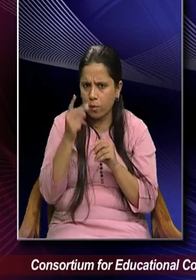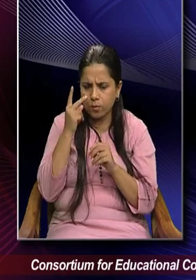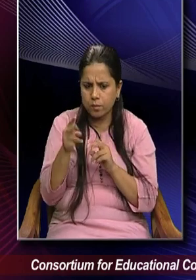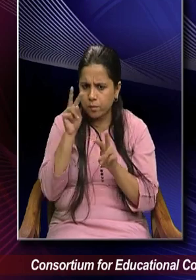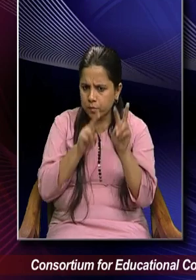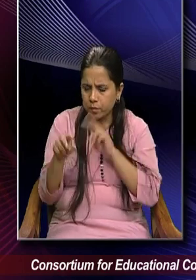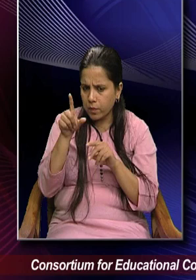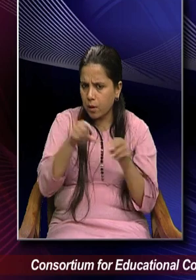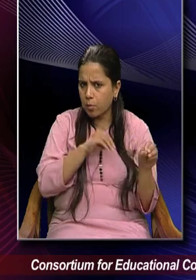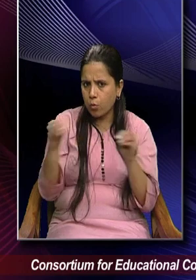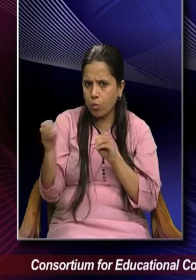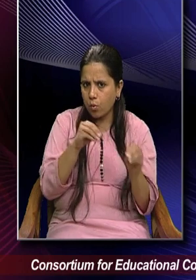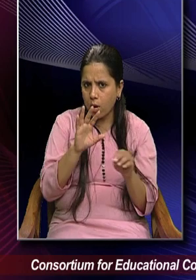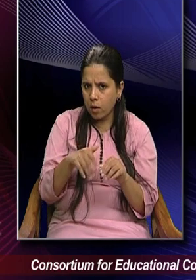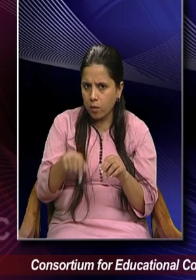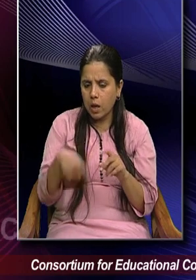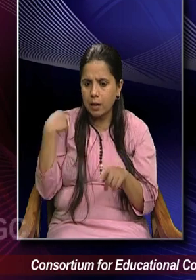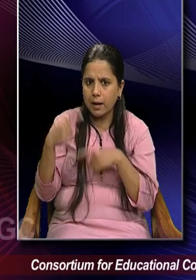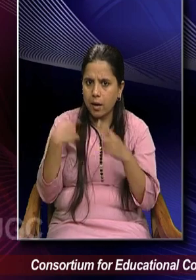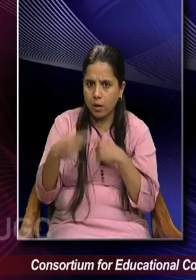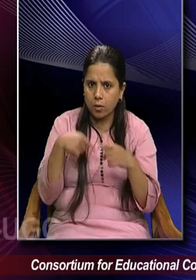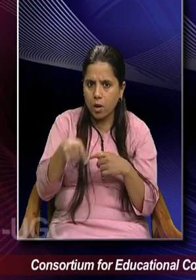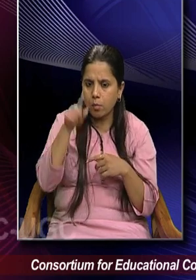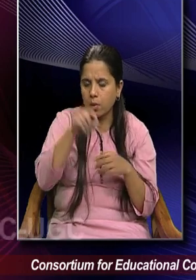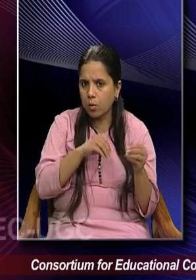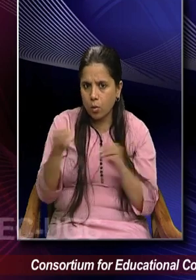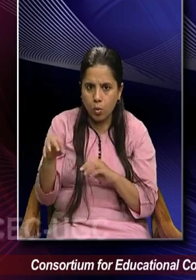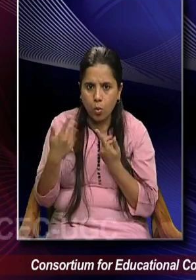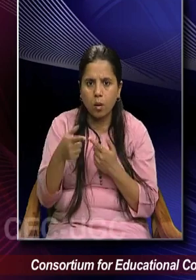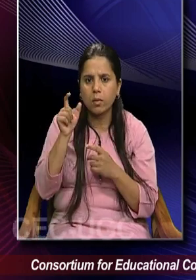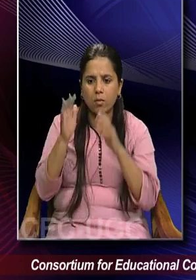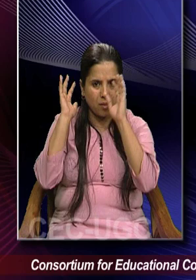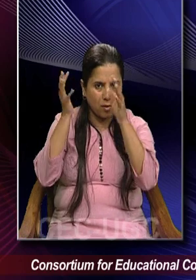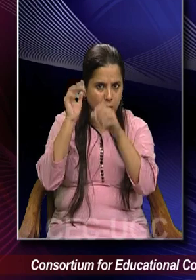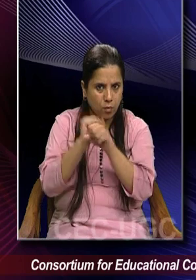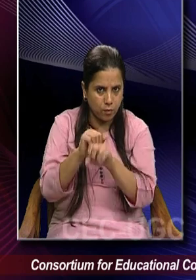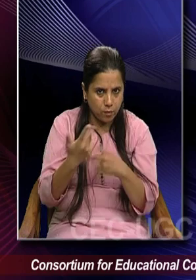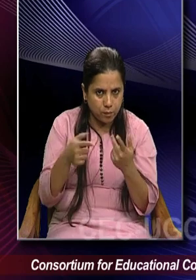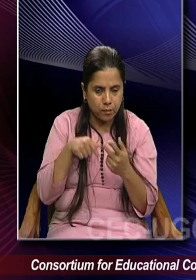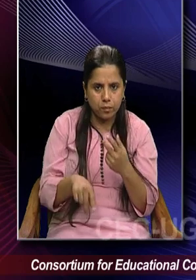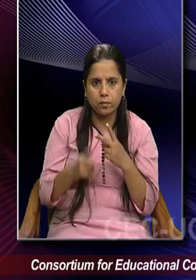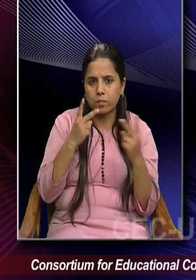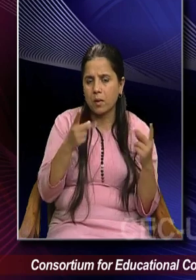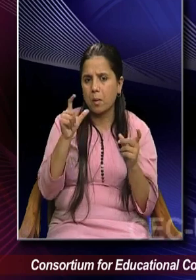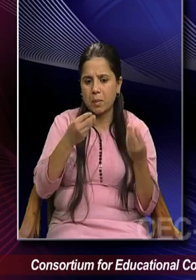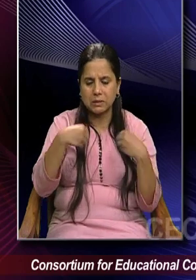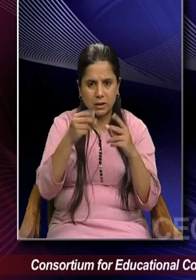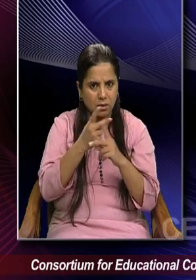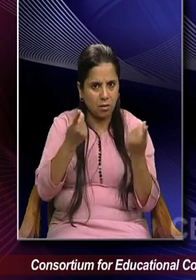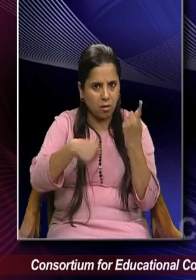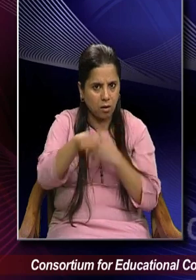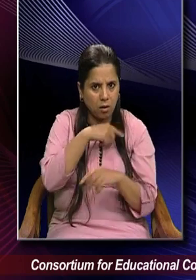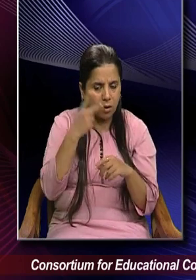of migration, including regular migration, labor migration, counter trafficking, and migration